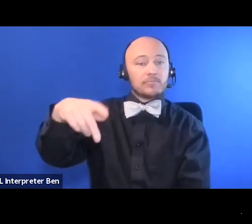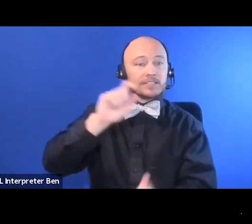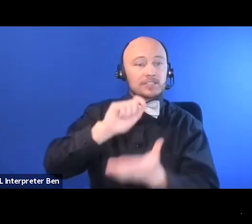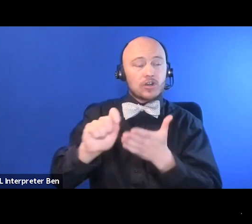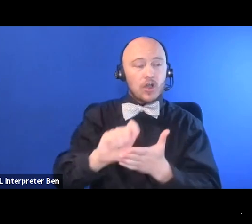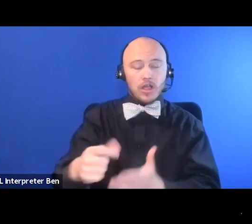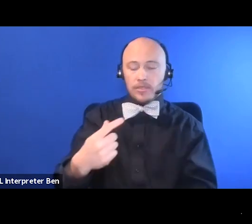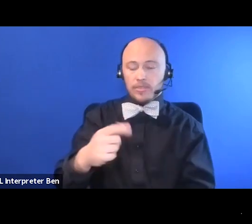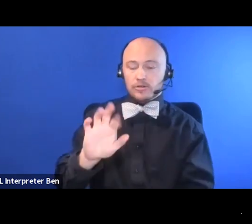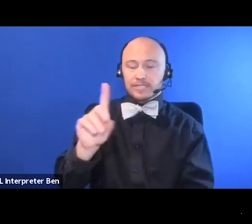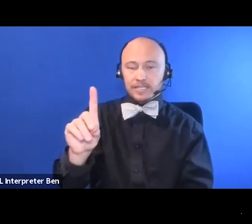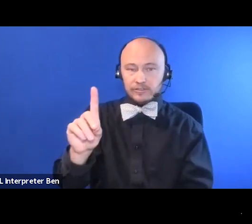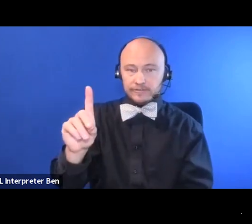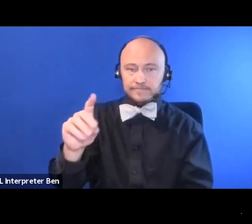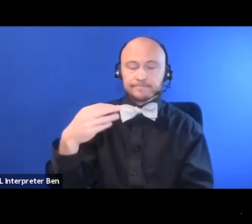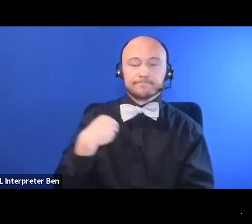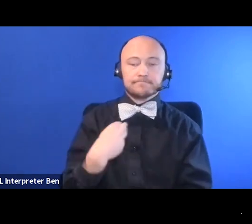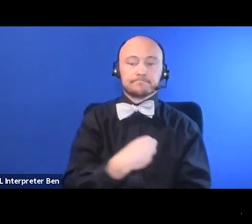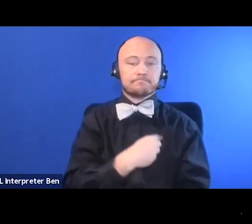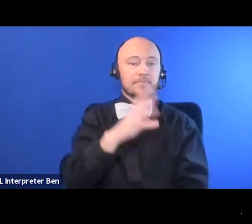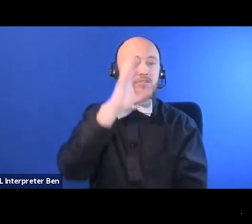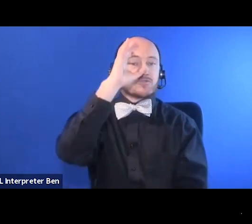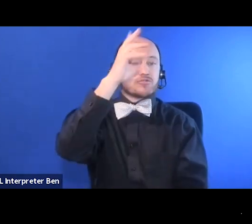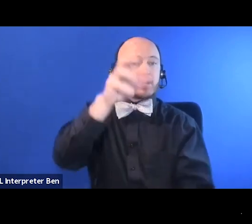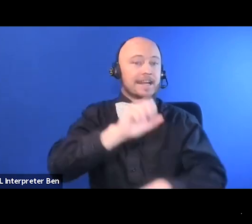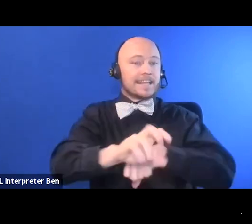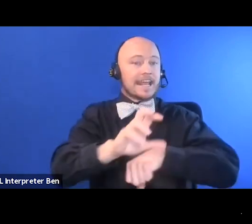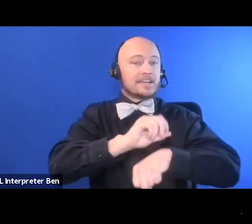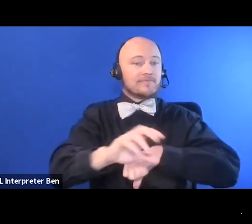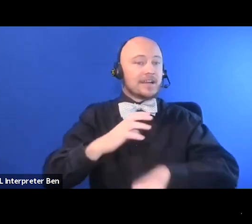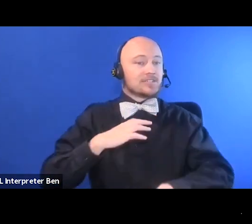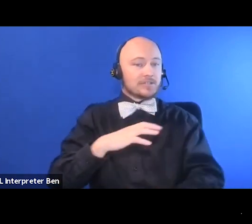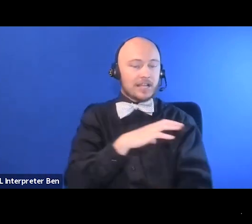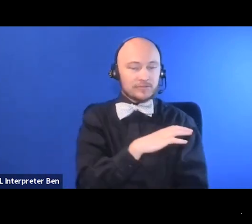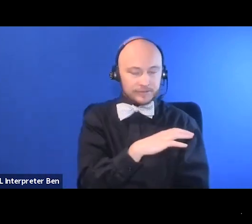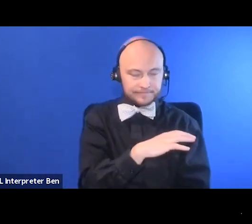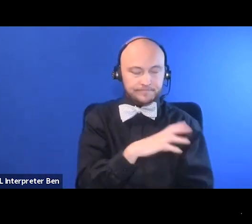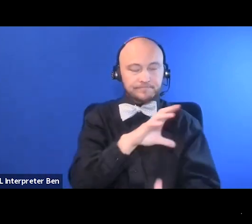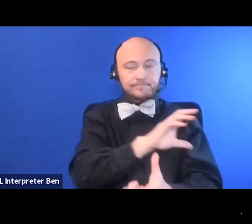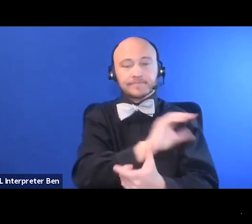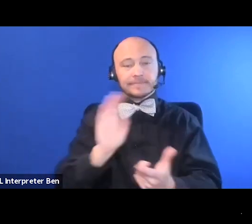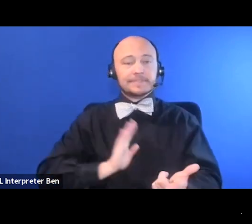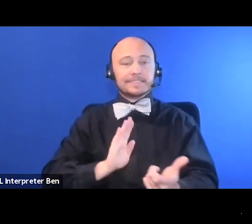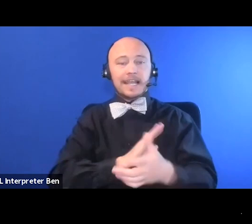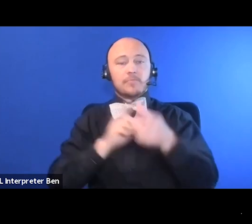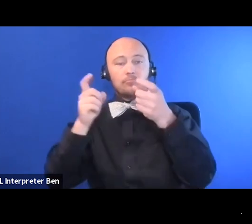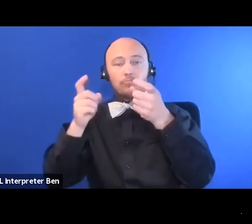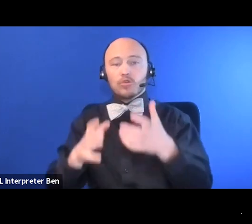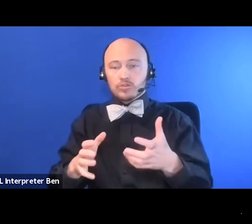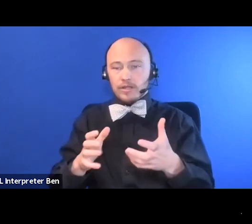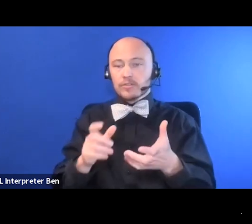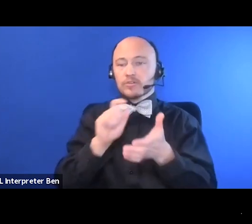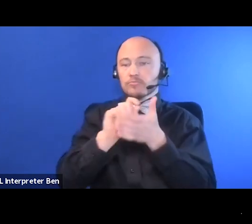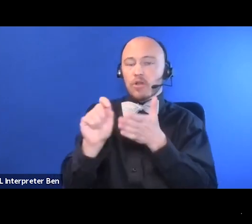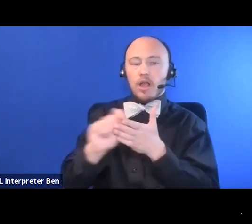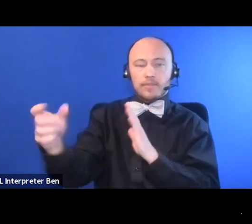Guild and is a member of the Creative Advisory Council for Hedgebrook and the board of directors of the Authors